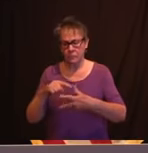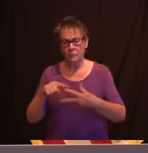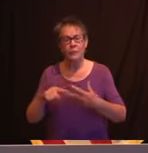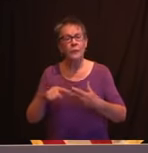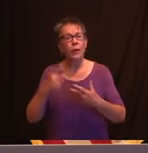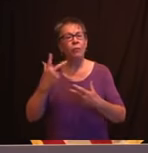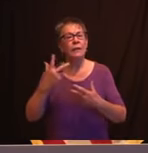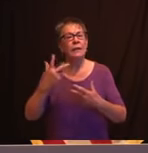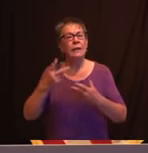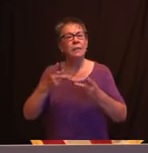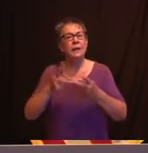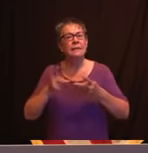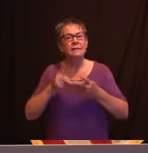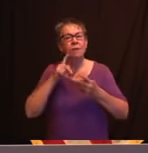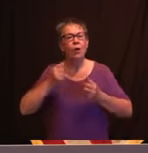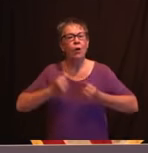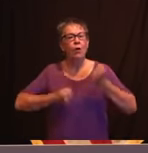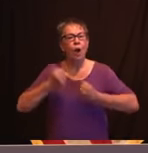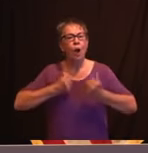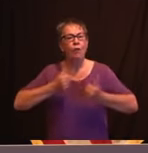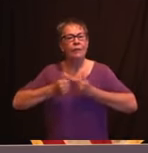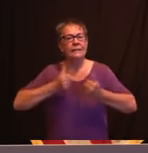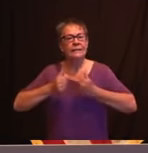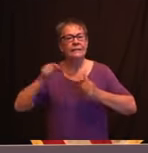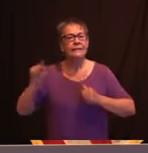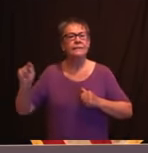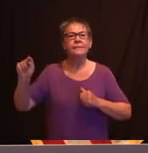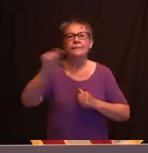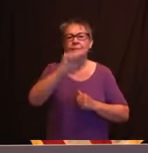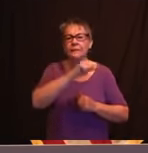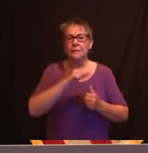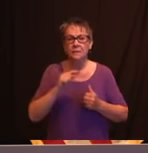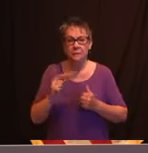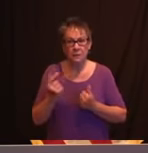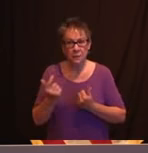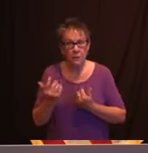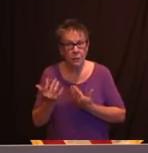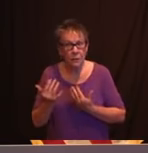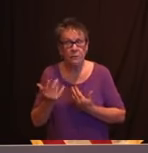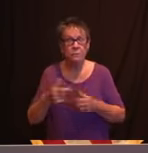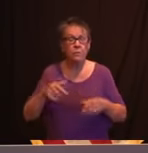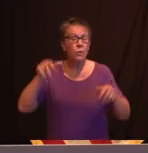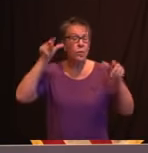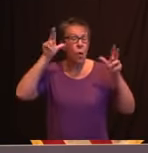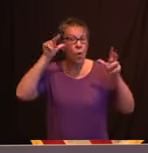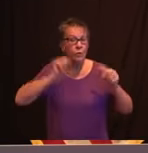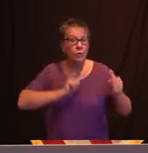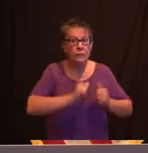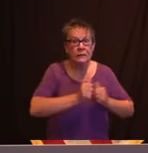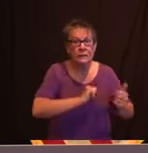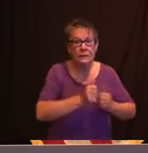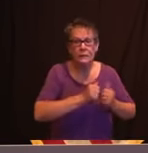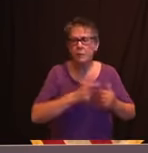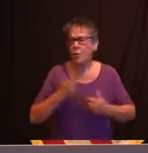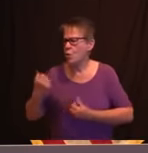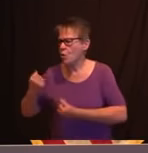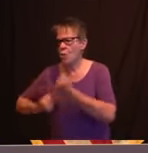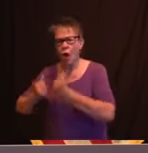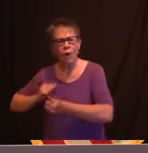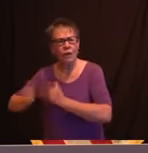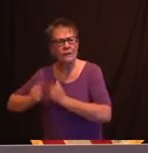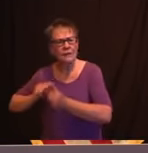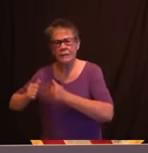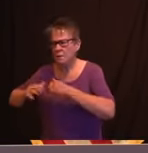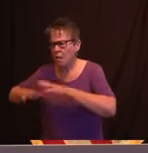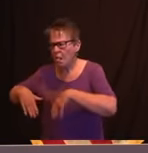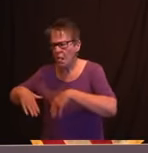received any guidance on how or when to reopen, but horse tracks have. Speedways in Pennsylvania and New York are reopening now. On